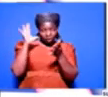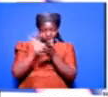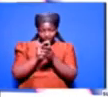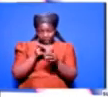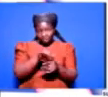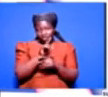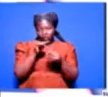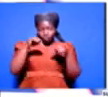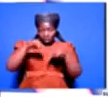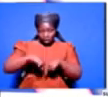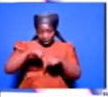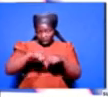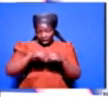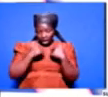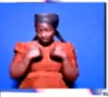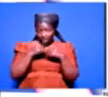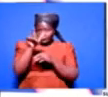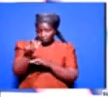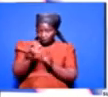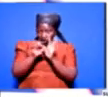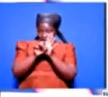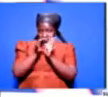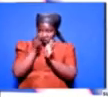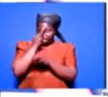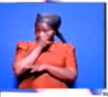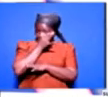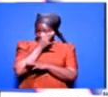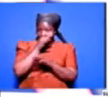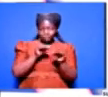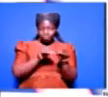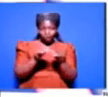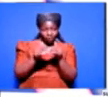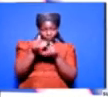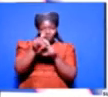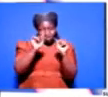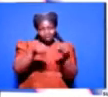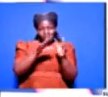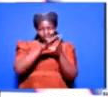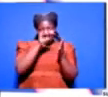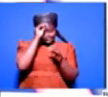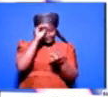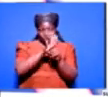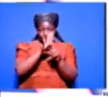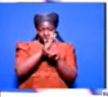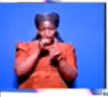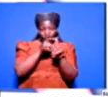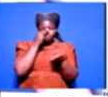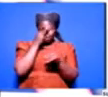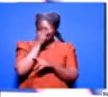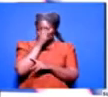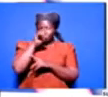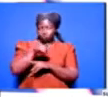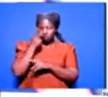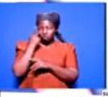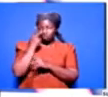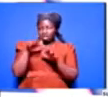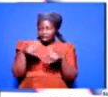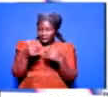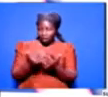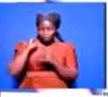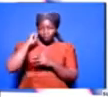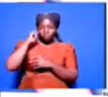like Kibaki, moving forward, we can pick so much from him. Let us not even look at how political you